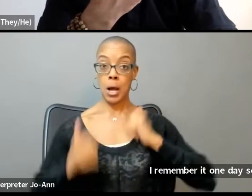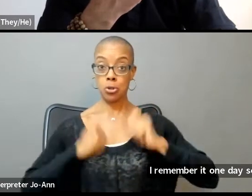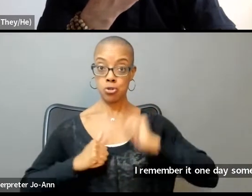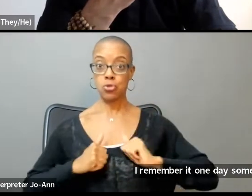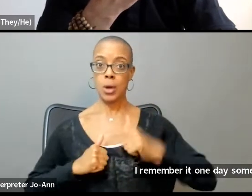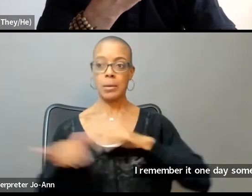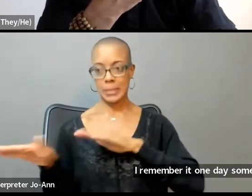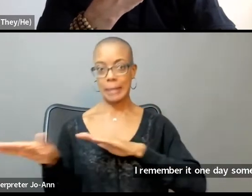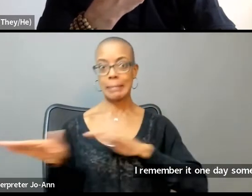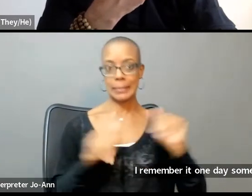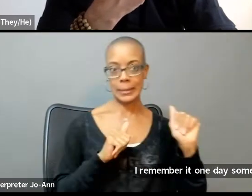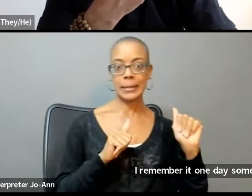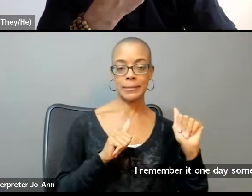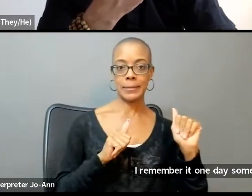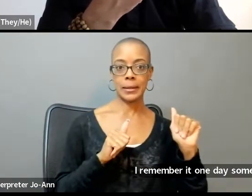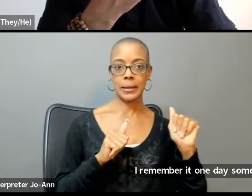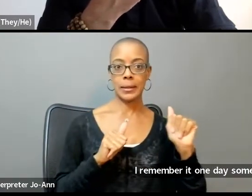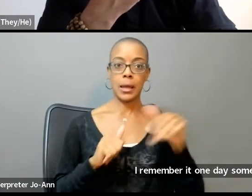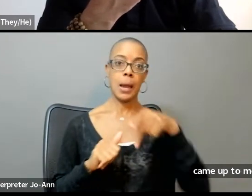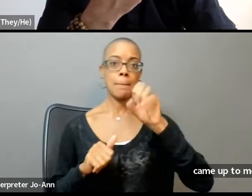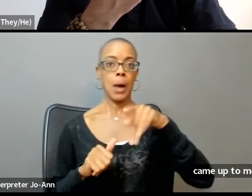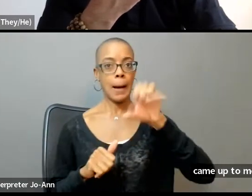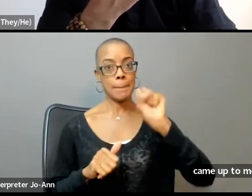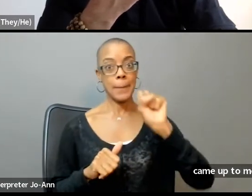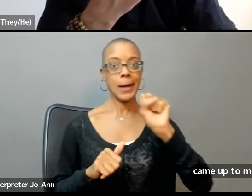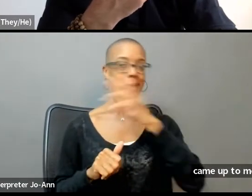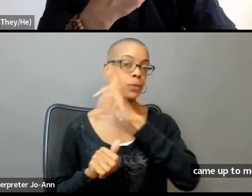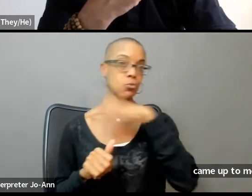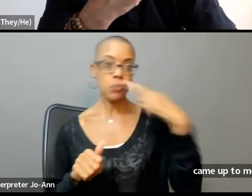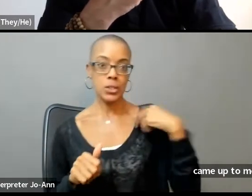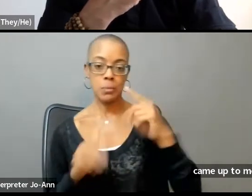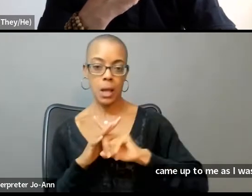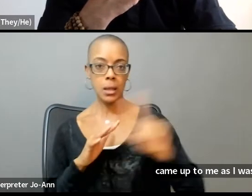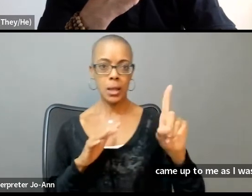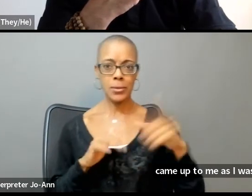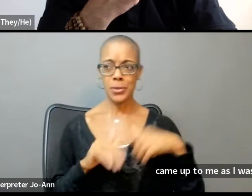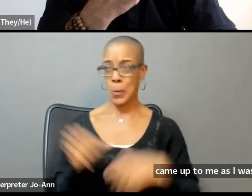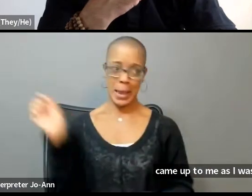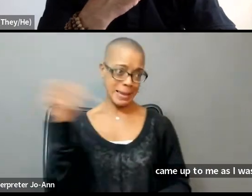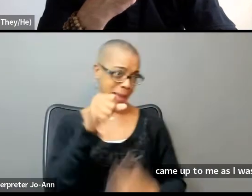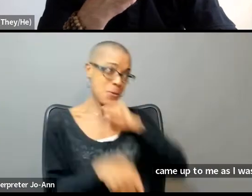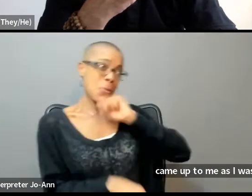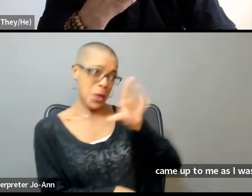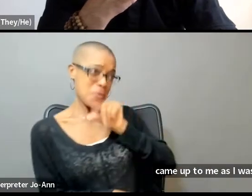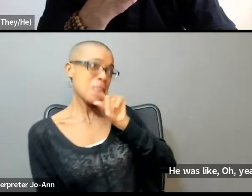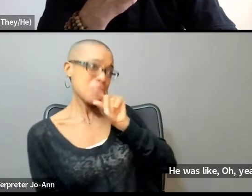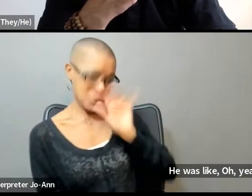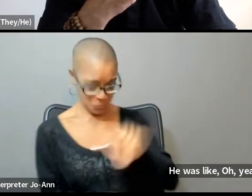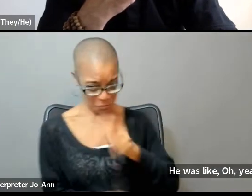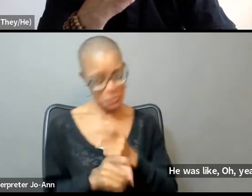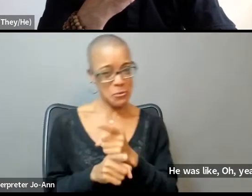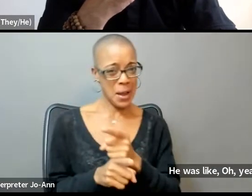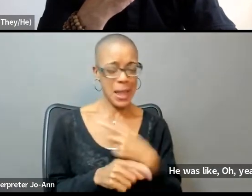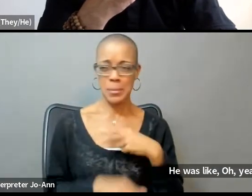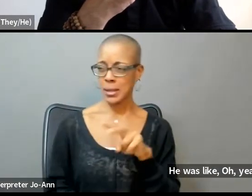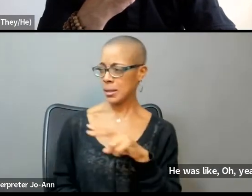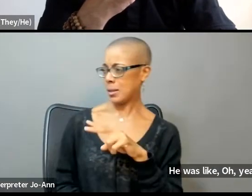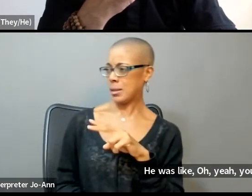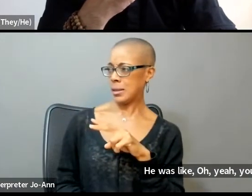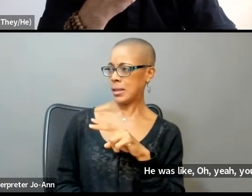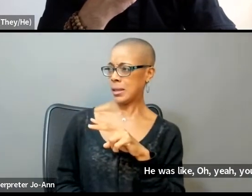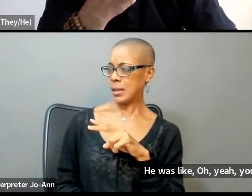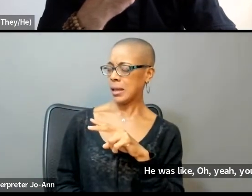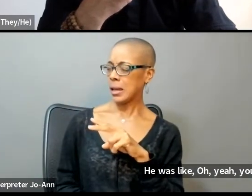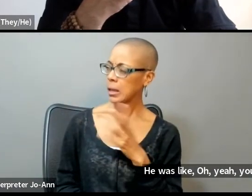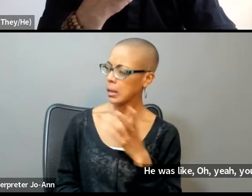a Popeye's chicken and he was like, "Oh yeah, you love that chicken at Popeye's." And I looked at him and I was like, "Oh, you really think that